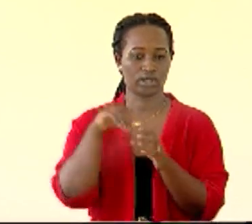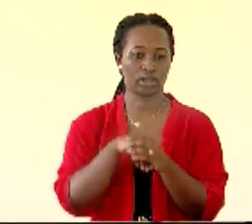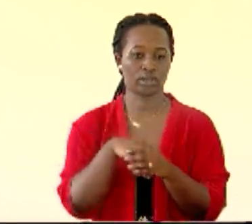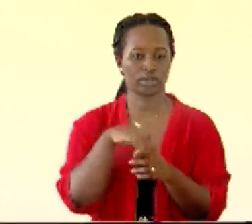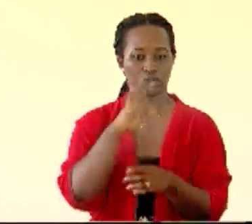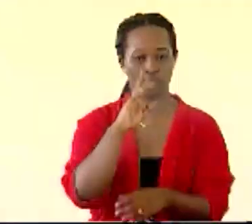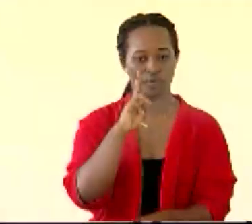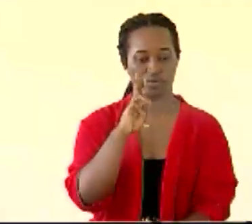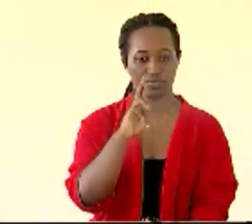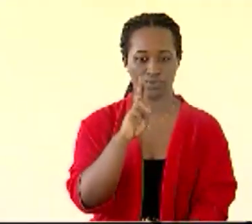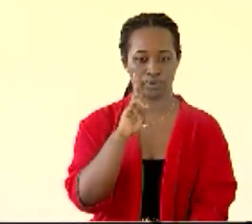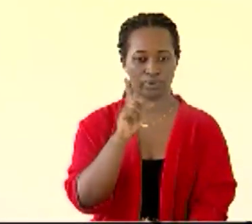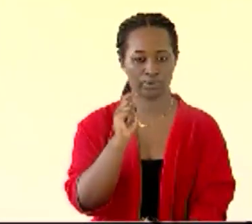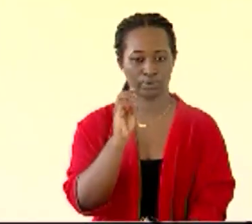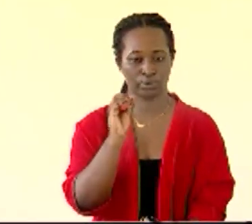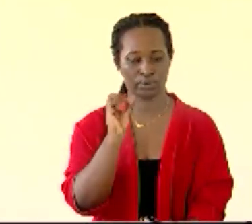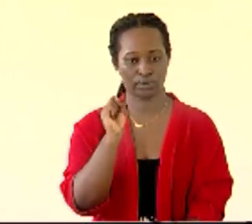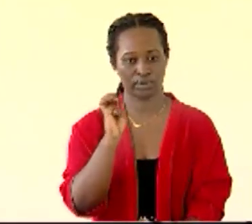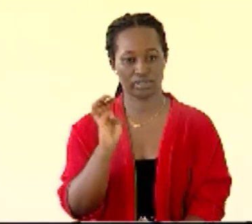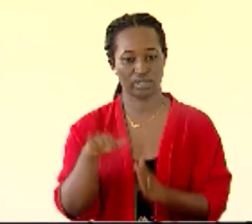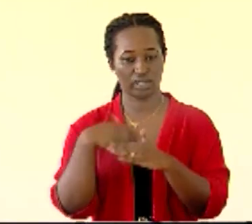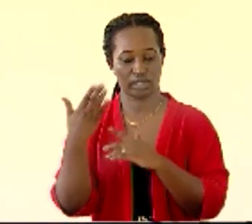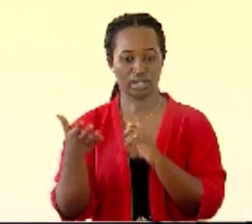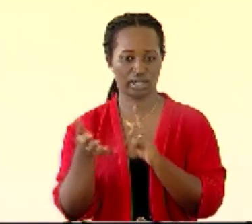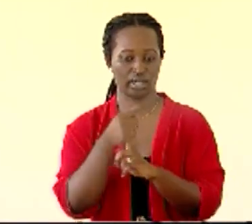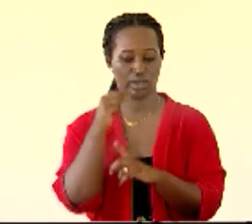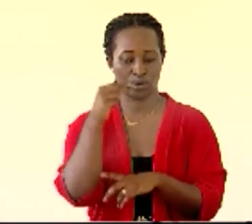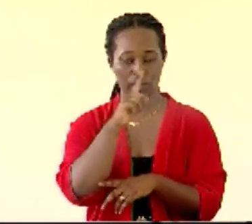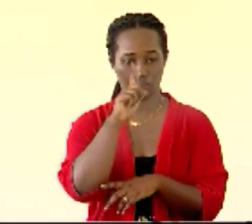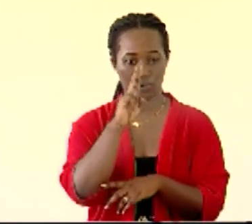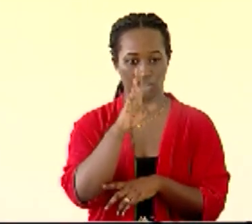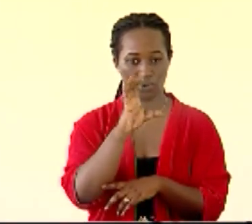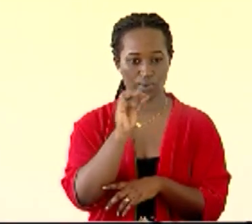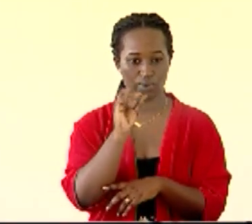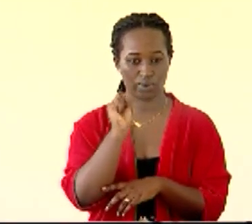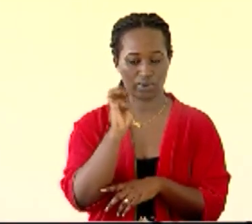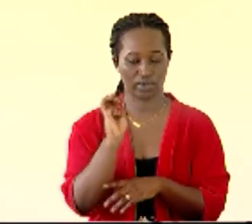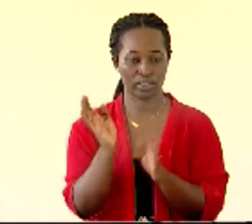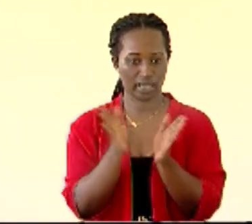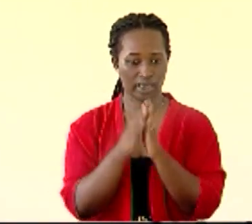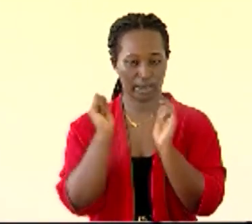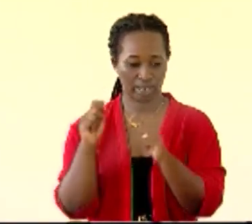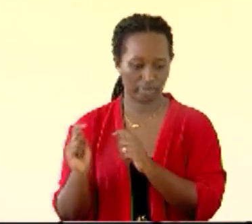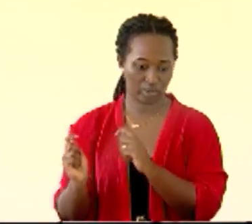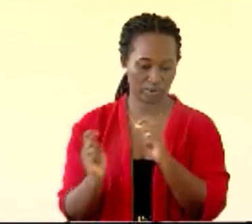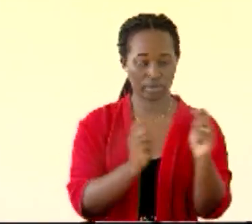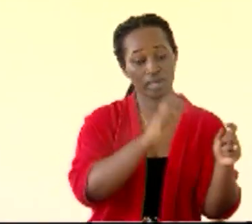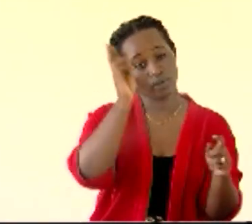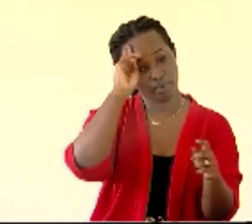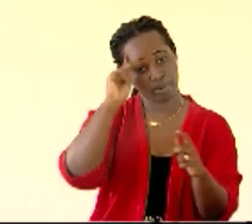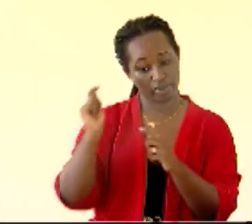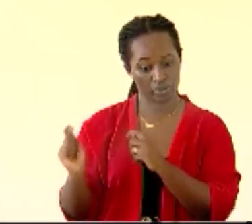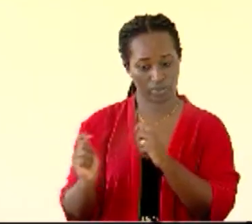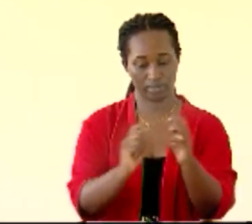fructose, and then added to glucose, and then we turn into sucrose that can be transported. Remember that the transportable